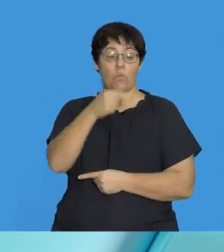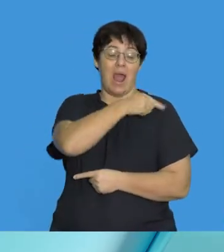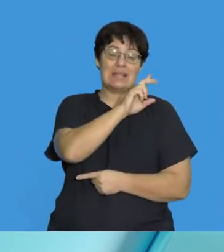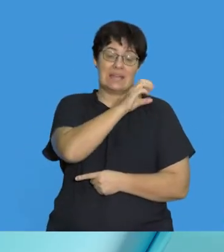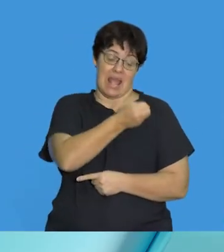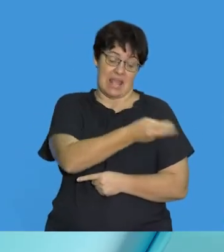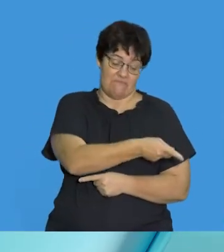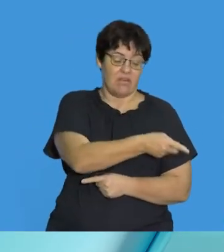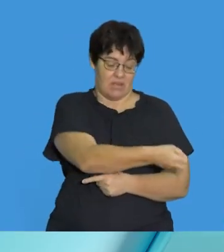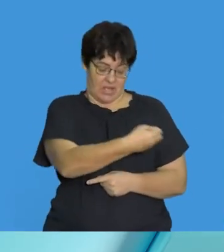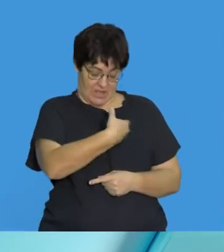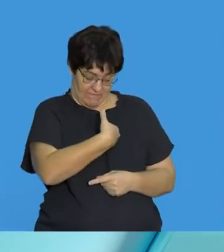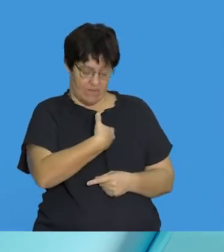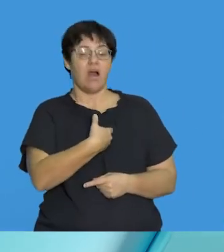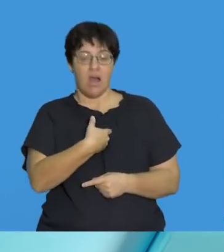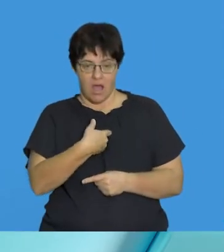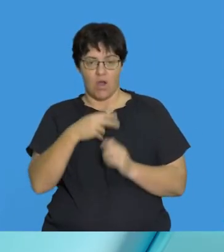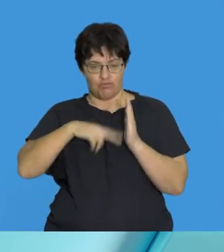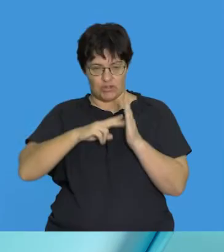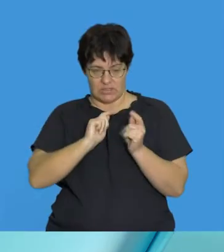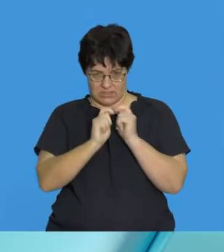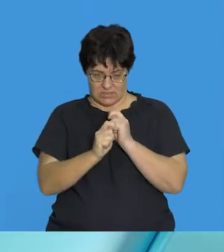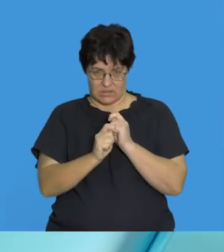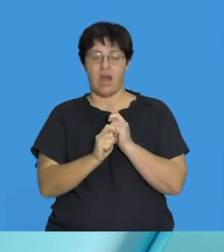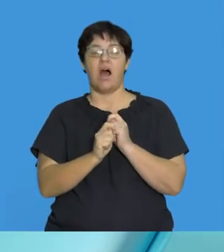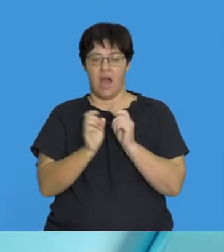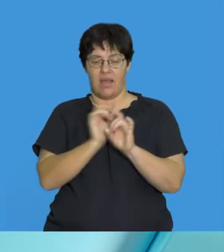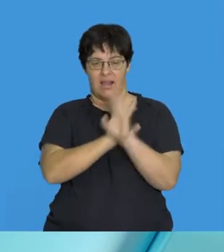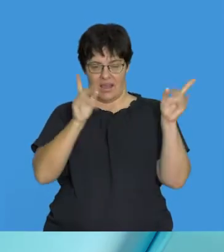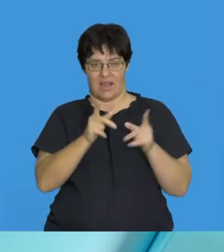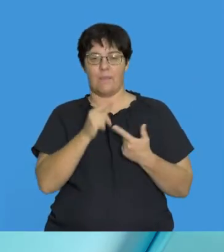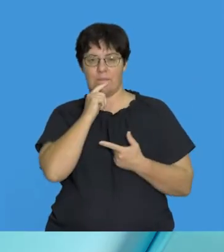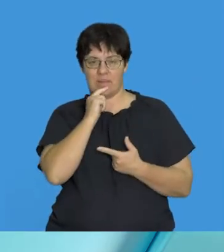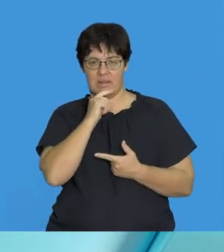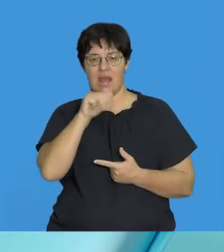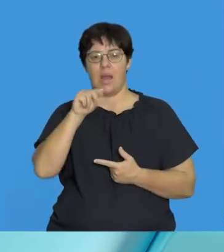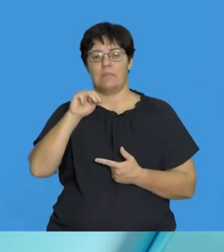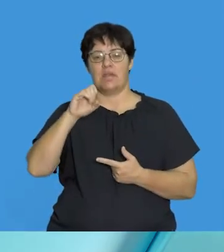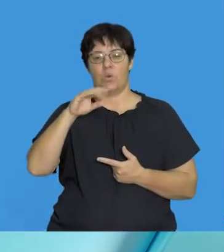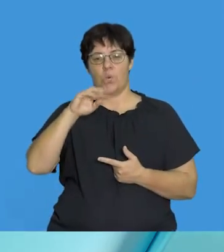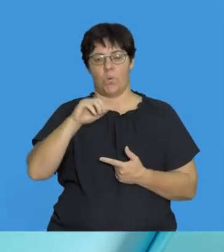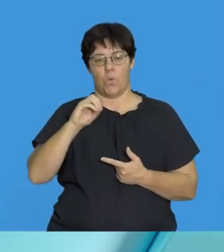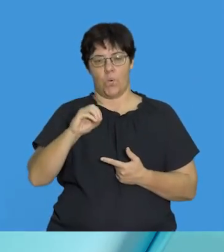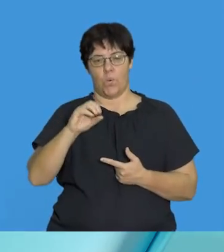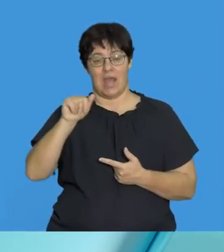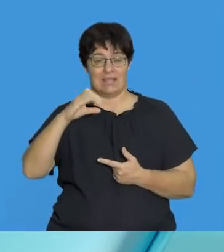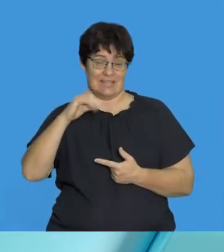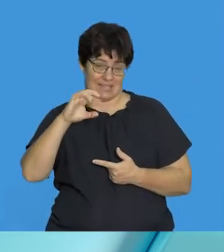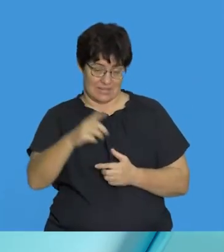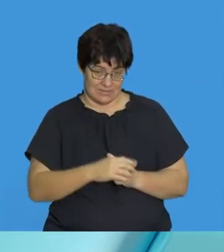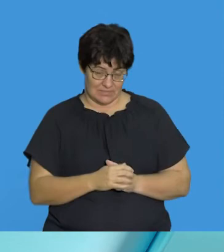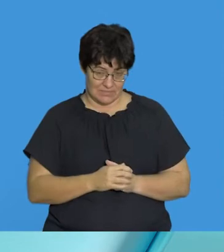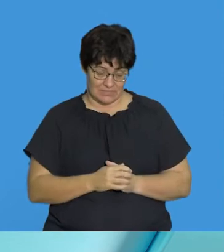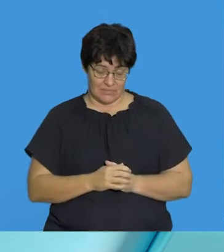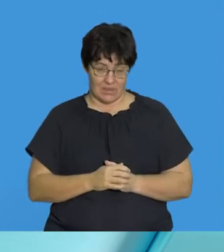comes from the DNA, and then instructing it to put together what we know as an amino acid chain.